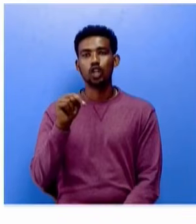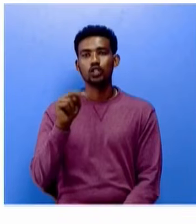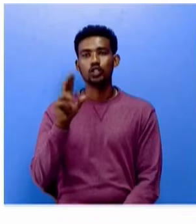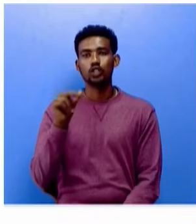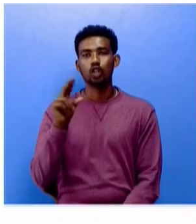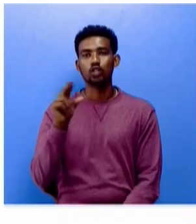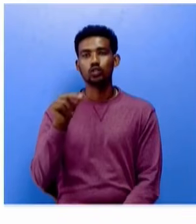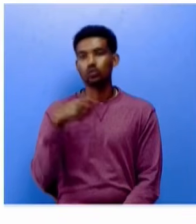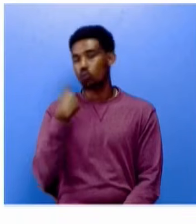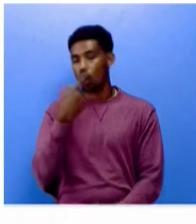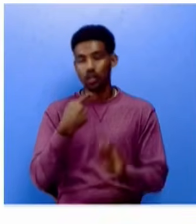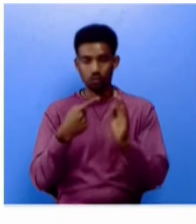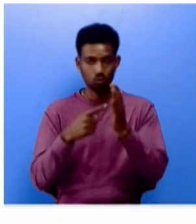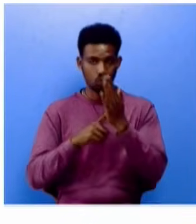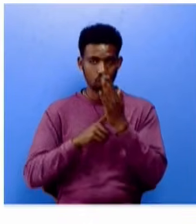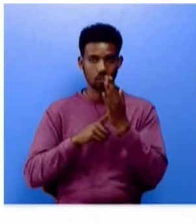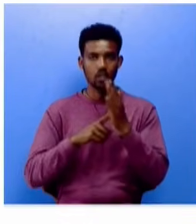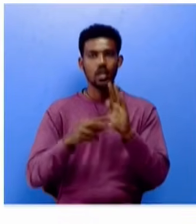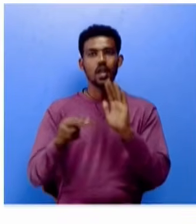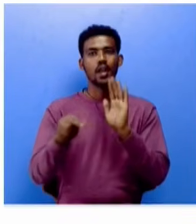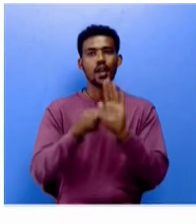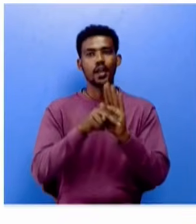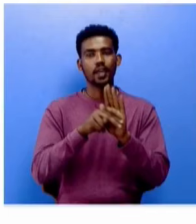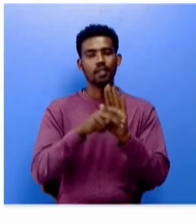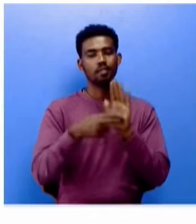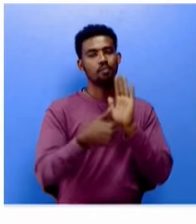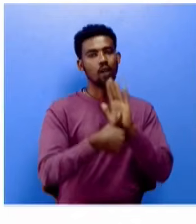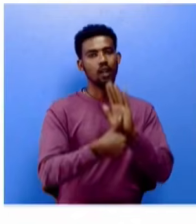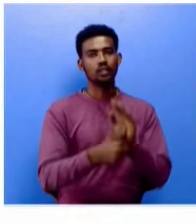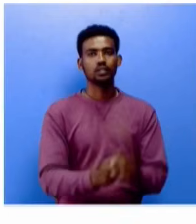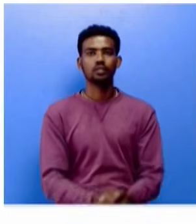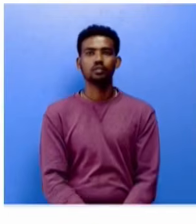it? The negative mark.